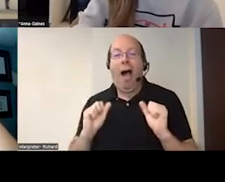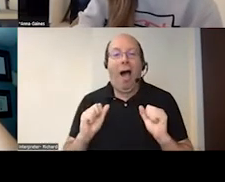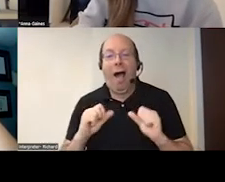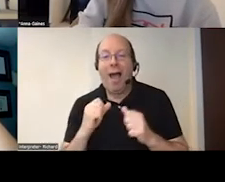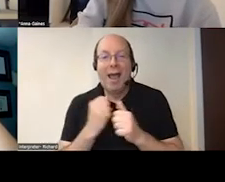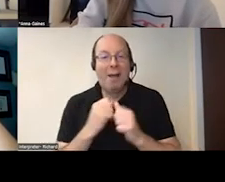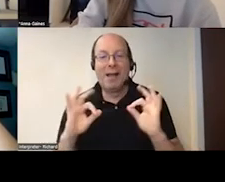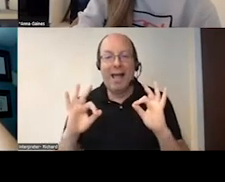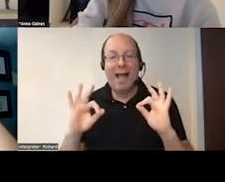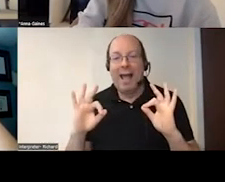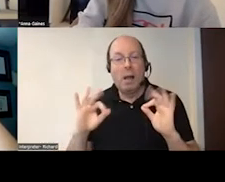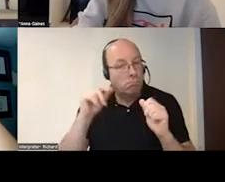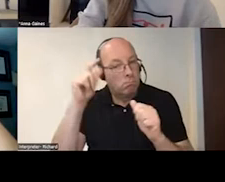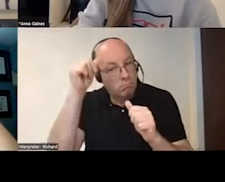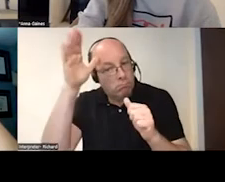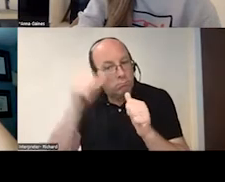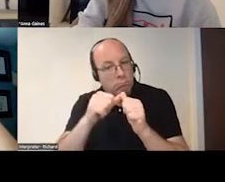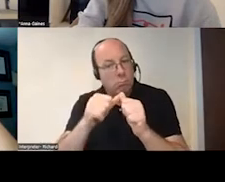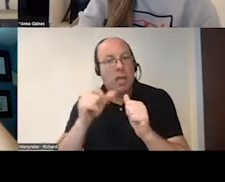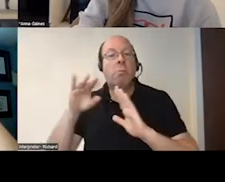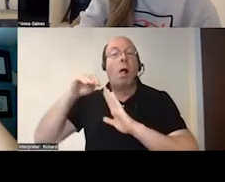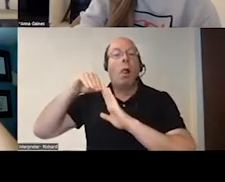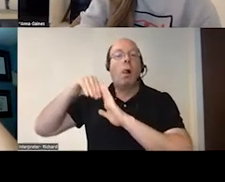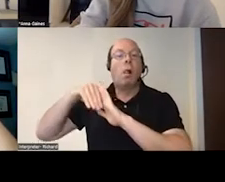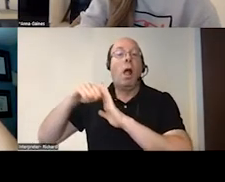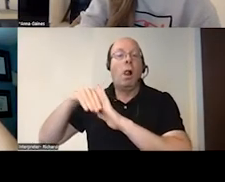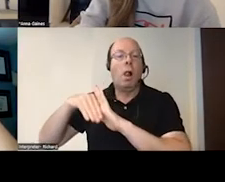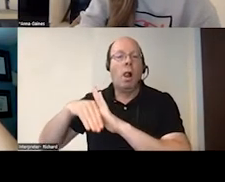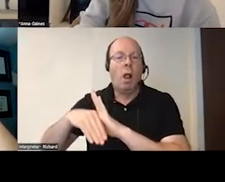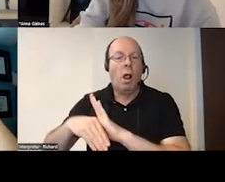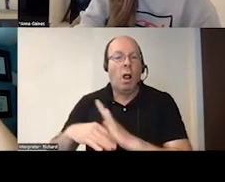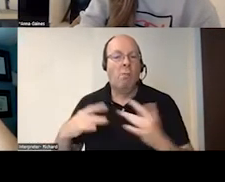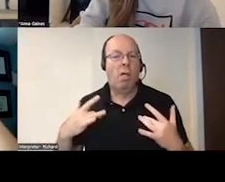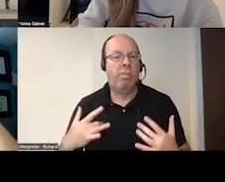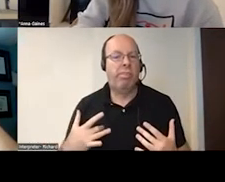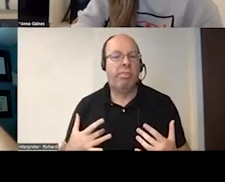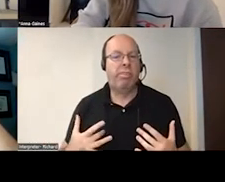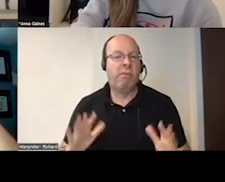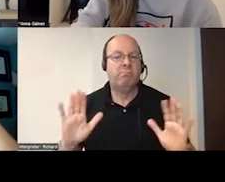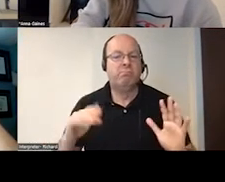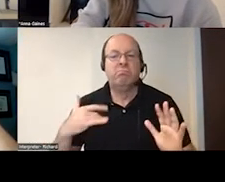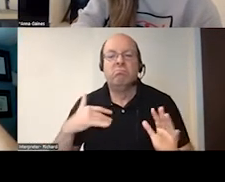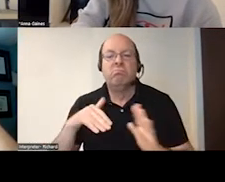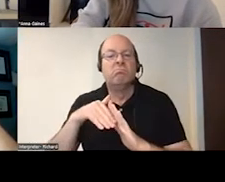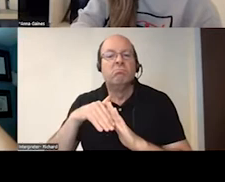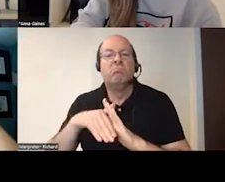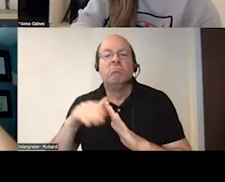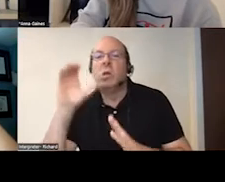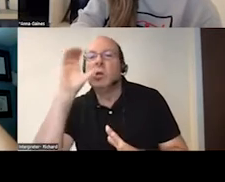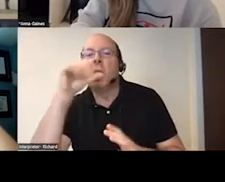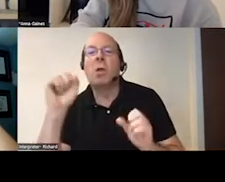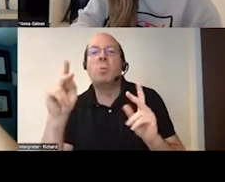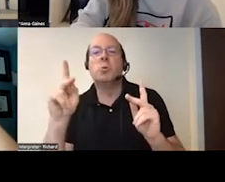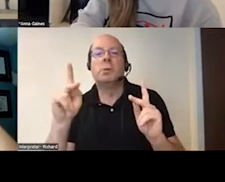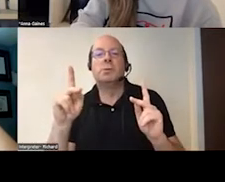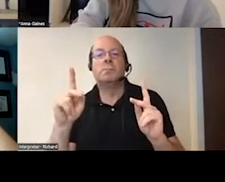and keep working. And then when you're getting a low point, understand that you need to seek out different opportunities. So I think